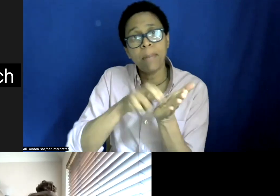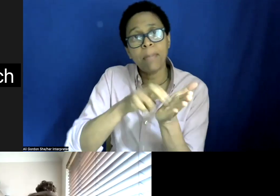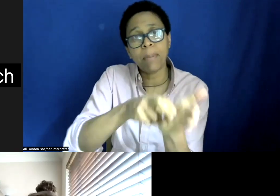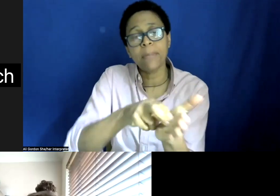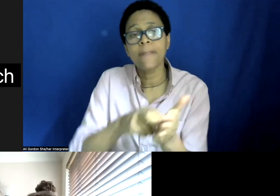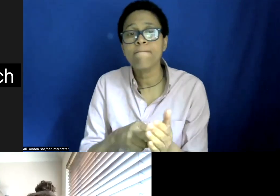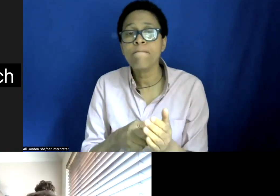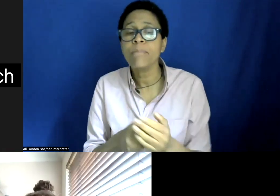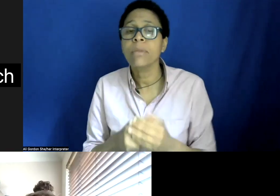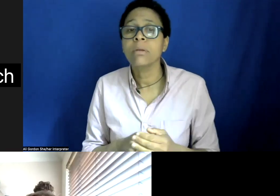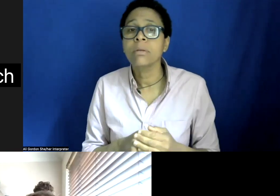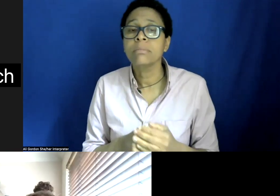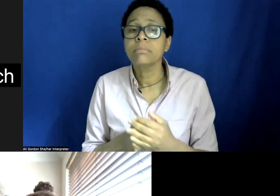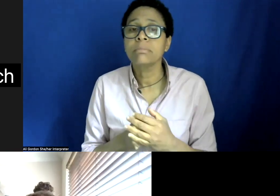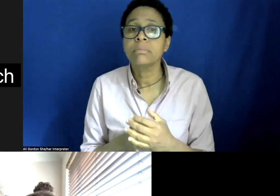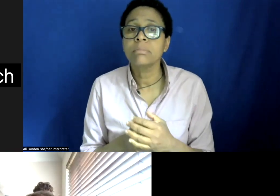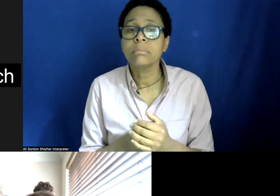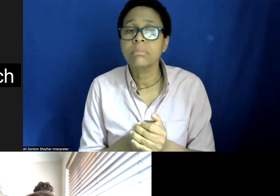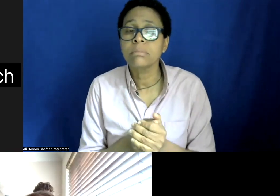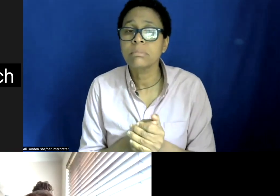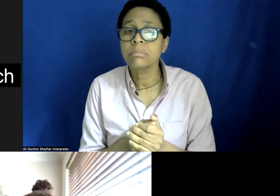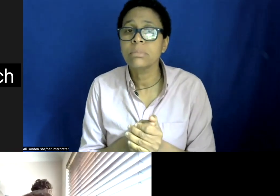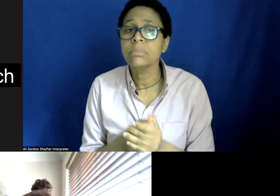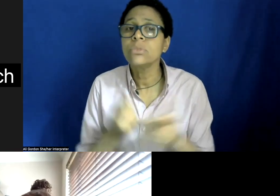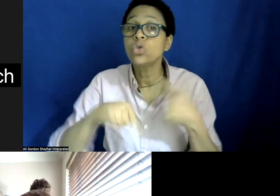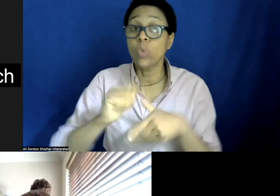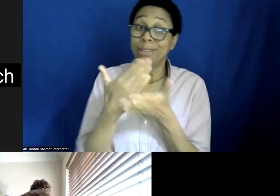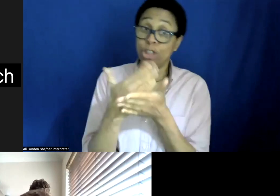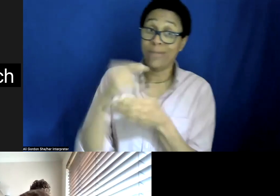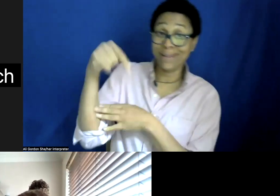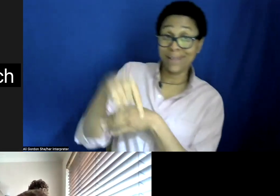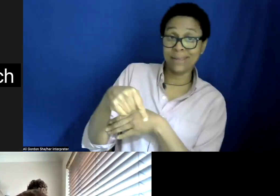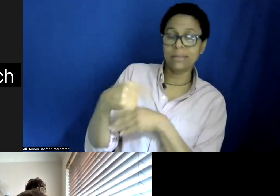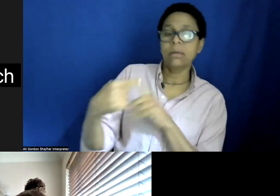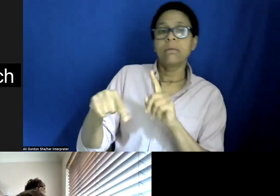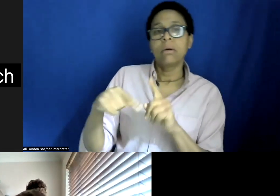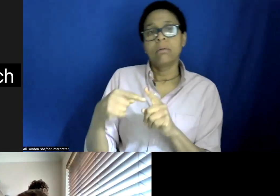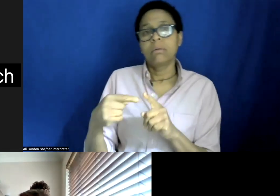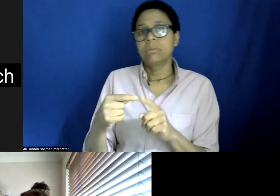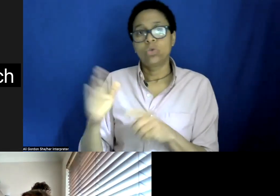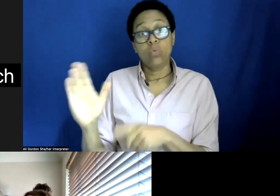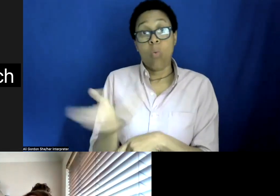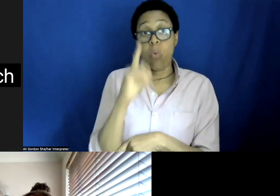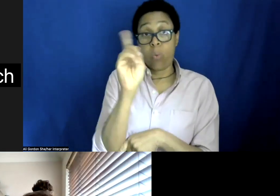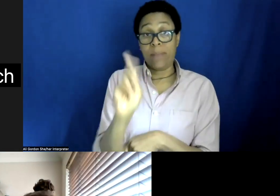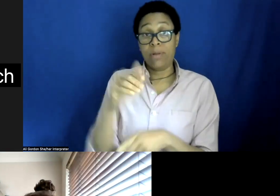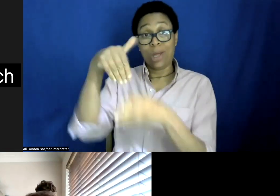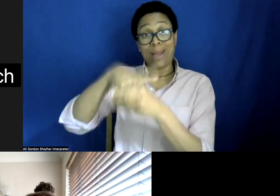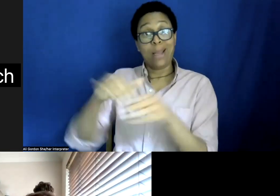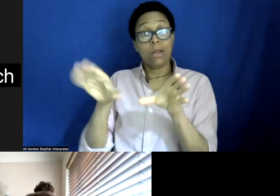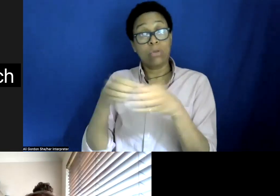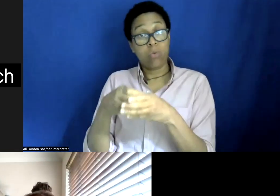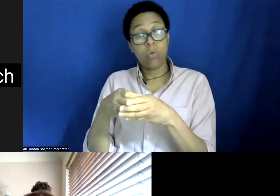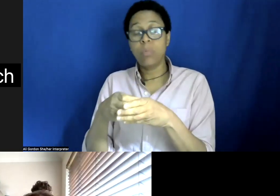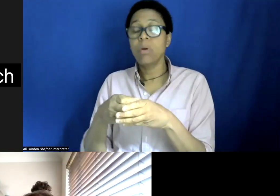emails from at the moment. So we'll be sharing this recording with everybody from the group. So everyone who's here today, and